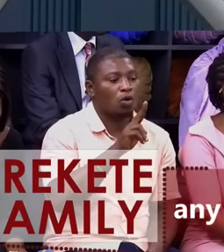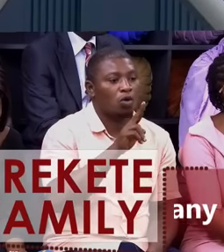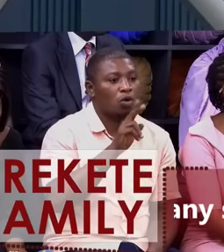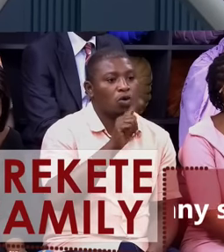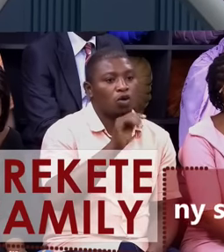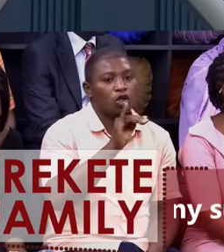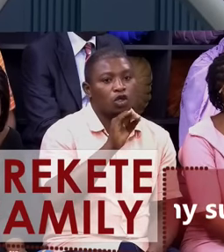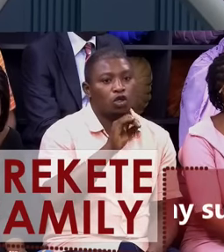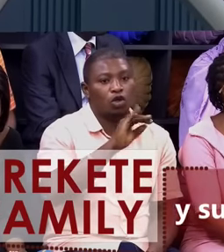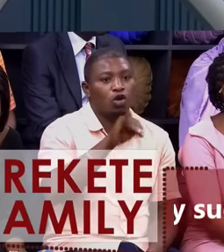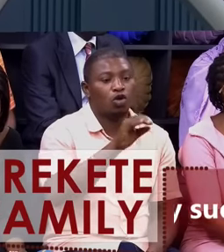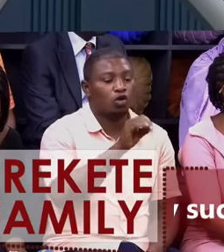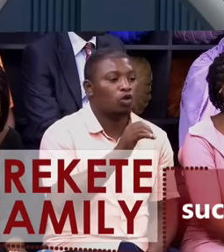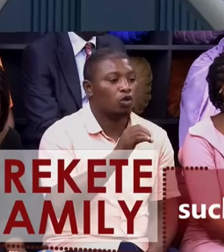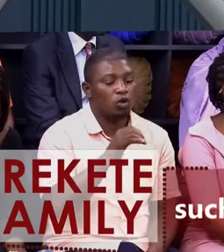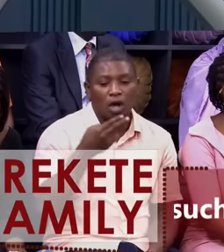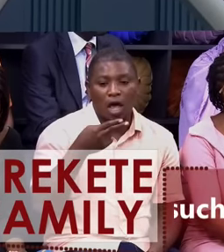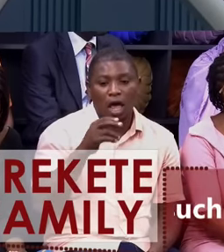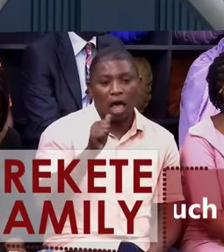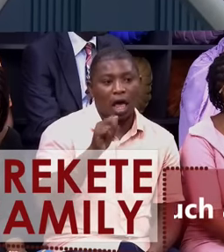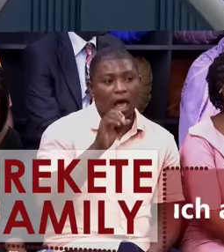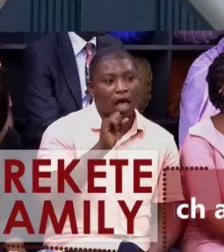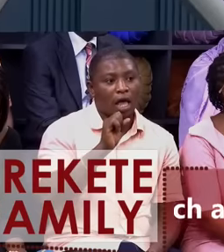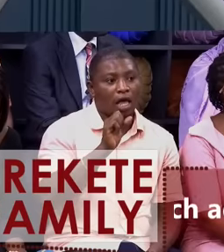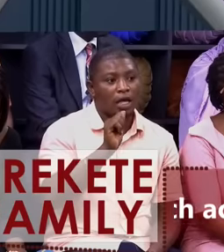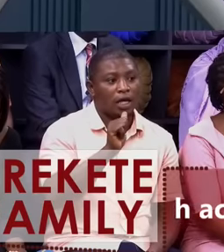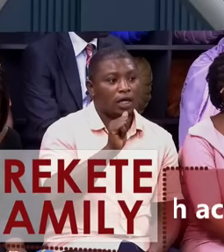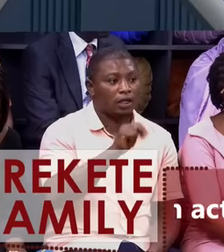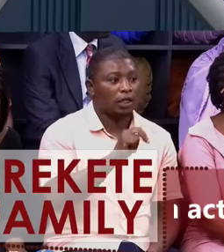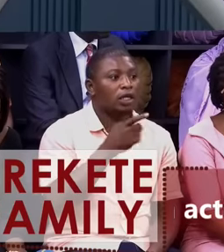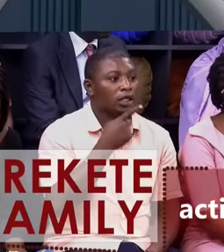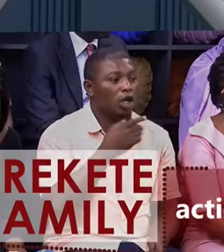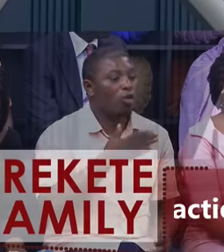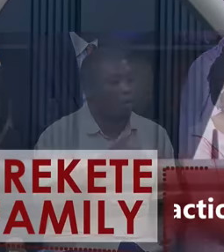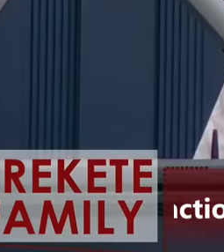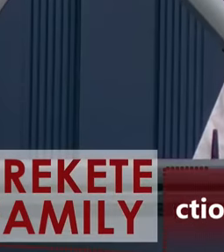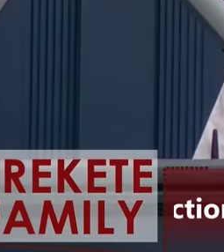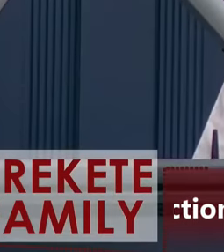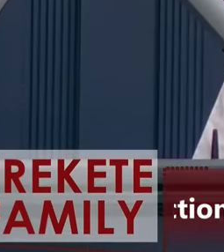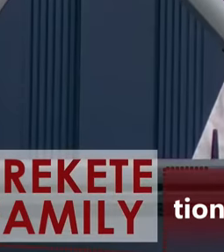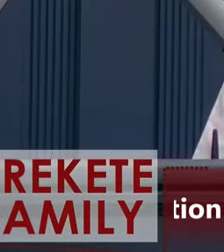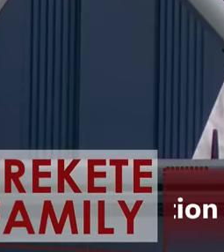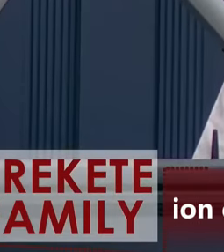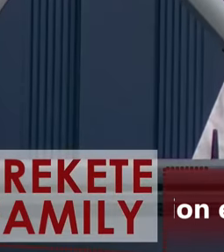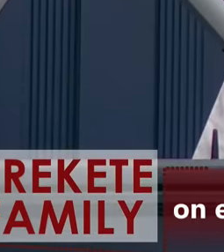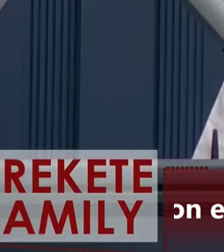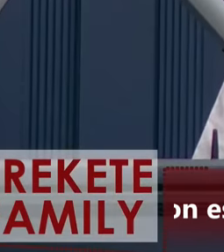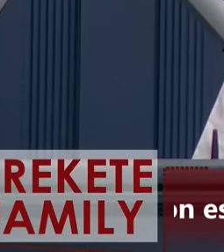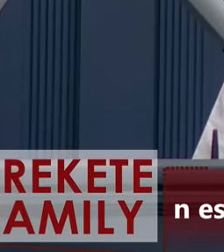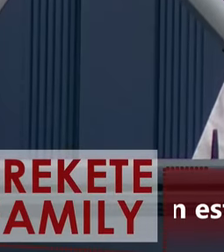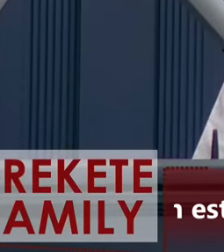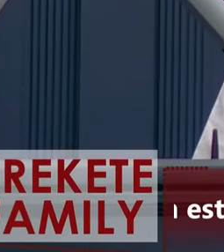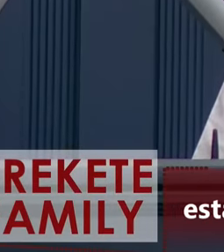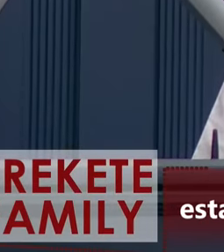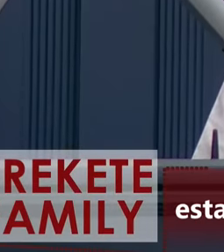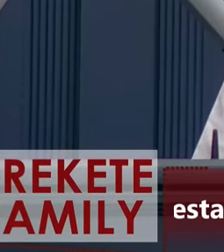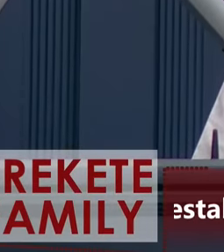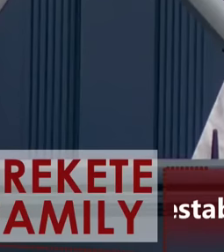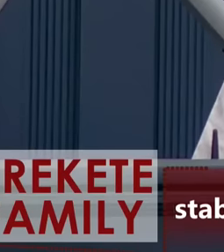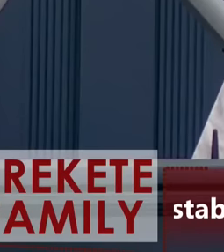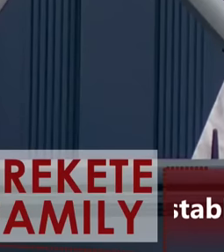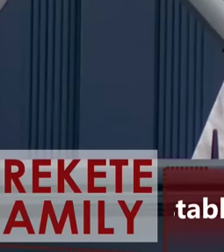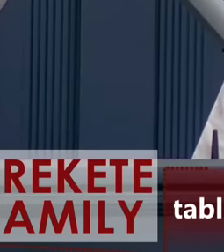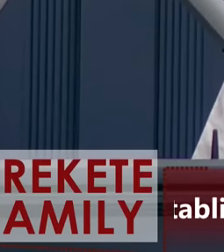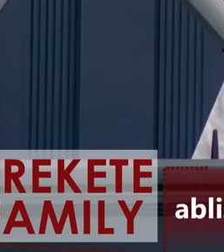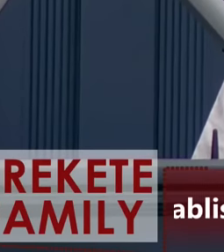um Hass he said my my daughters took the vaccine in the UK here and they are all all right in fact